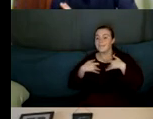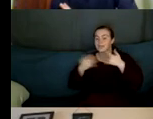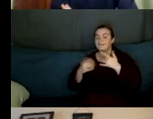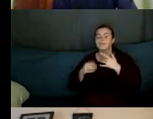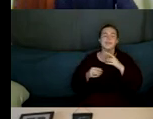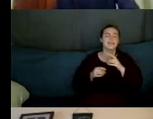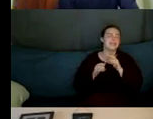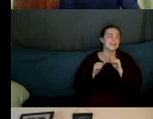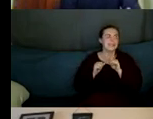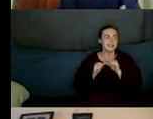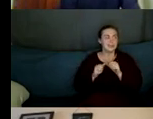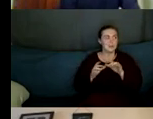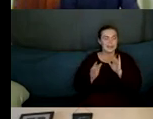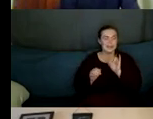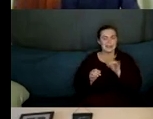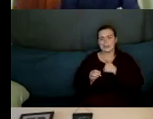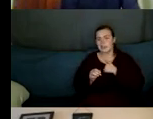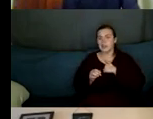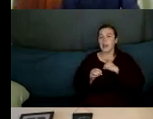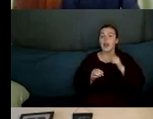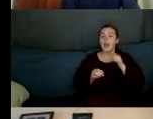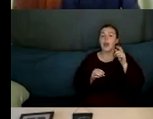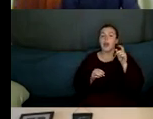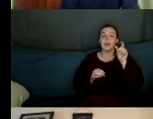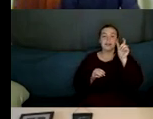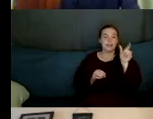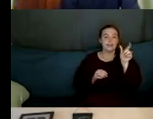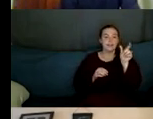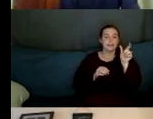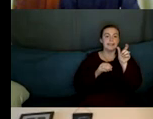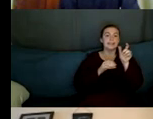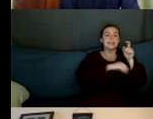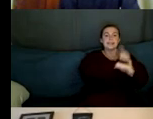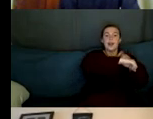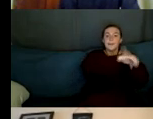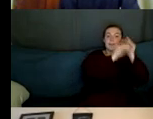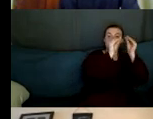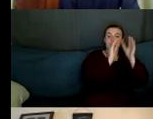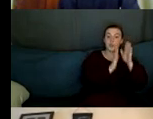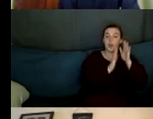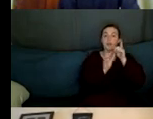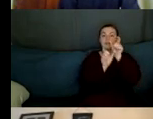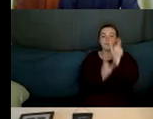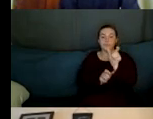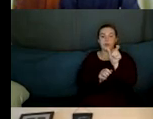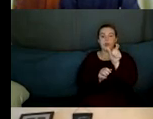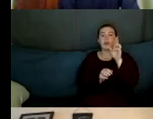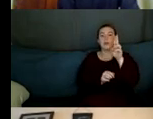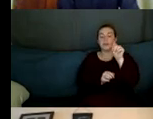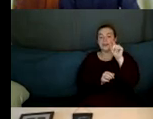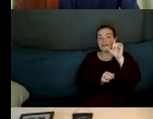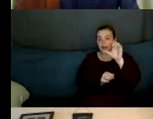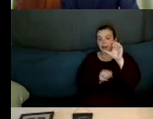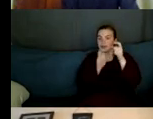sorry. Alternate time event. Those are actually calculated. So they're really easy to have.